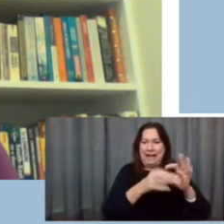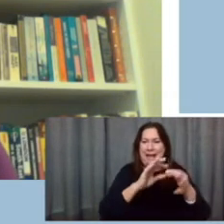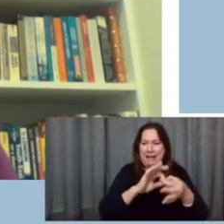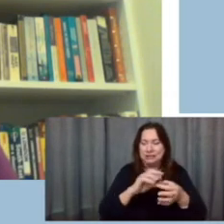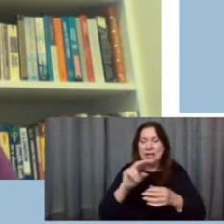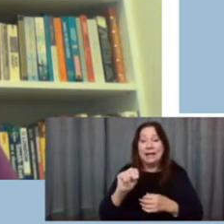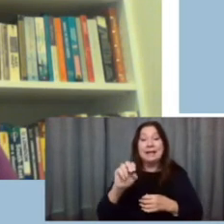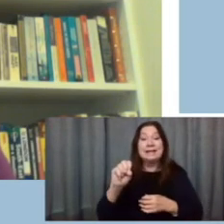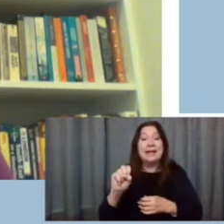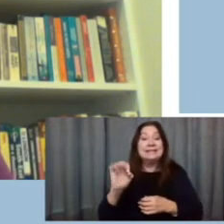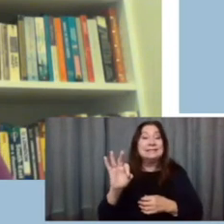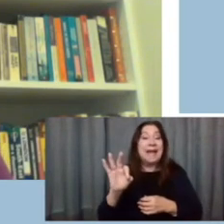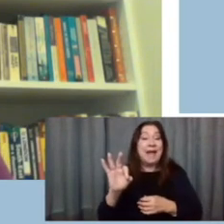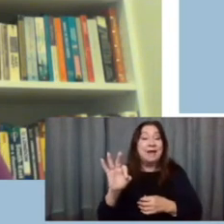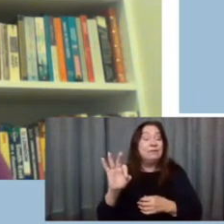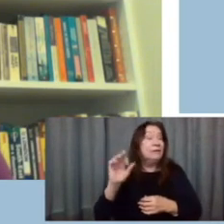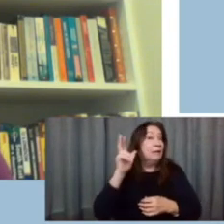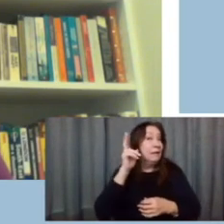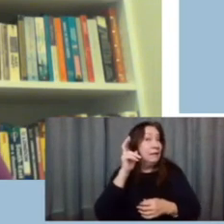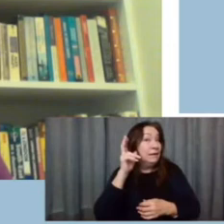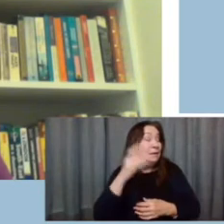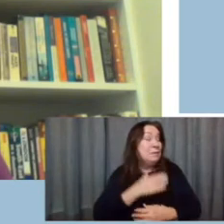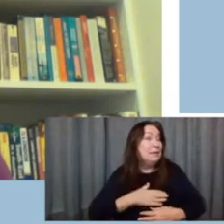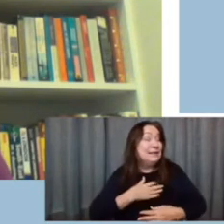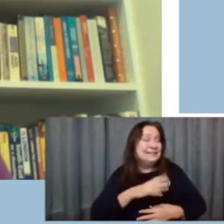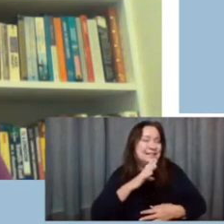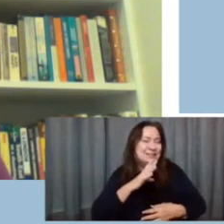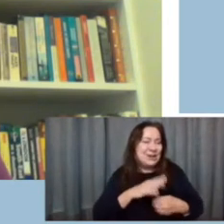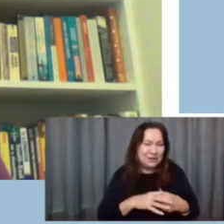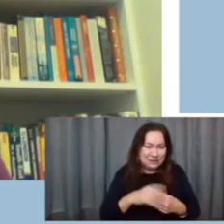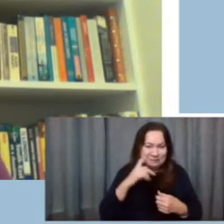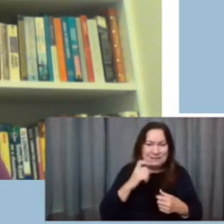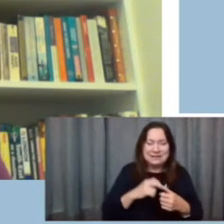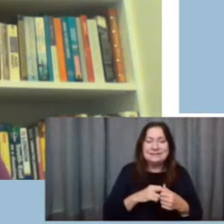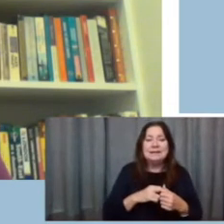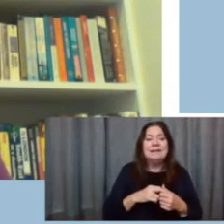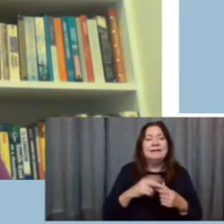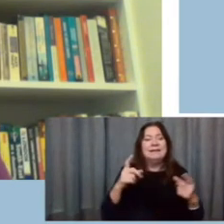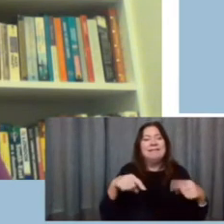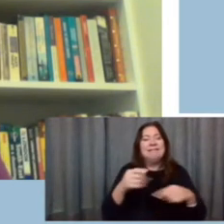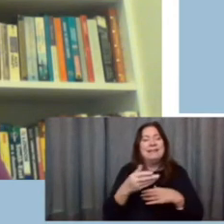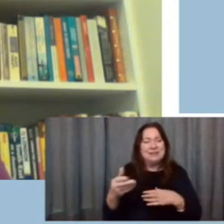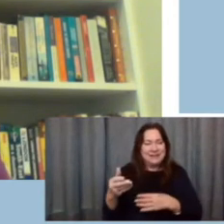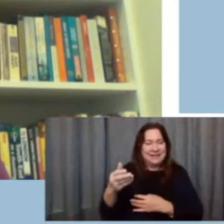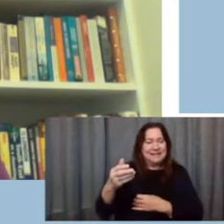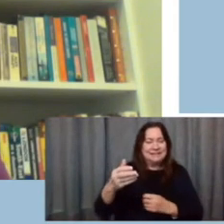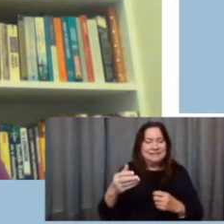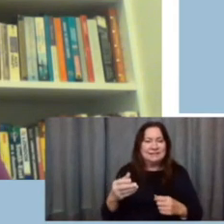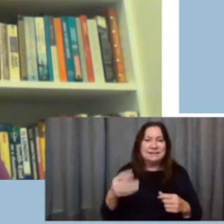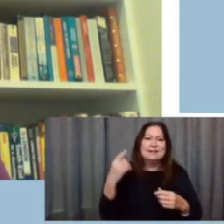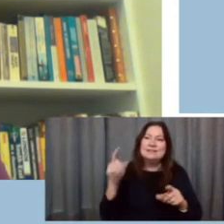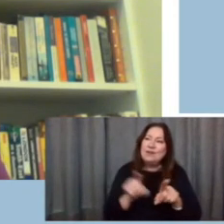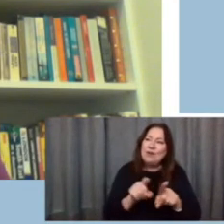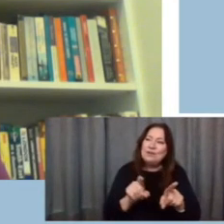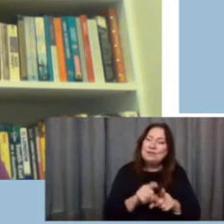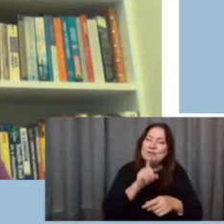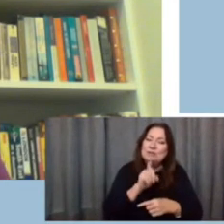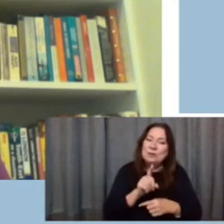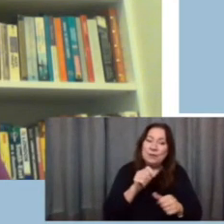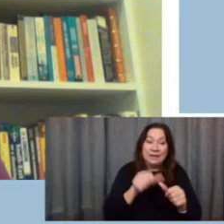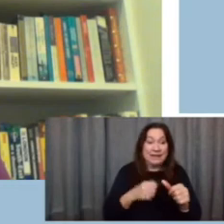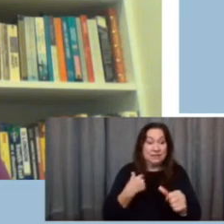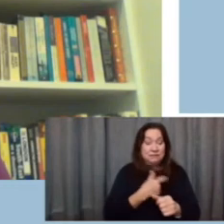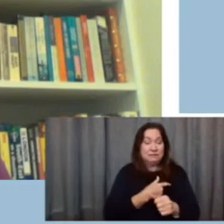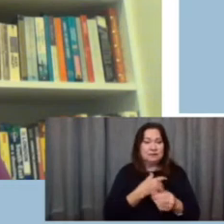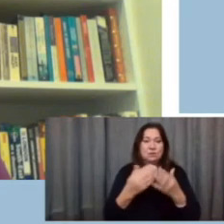out there, please let's talk, because these are things where it is also true that each of us, wherever